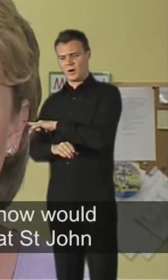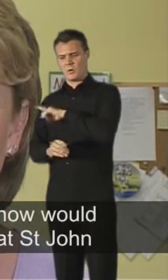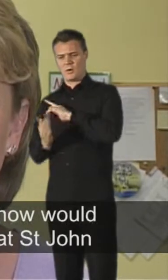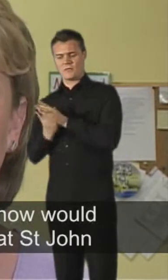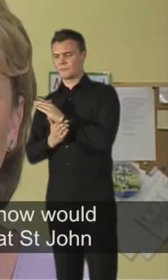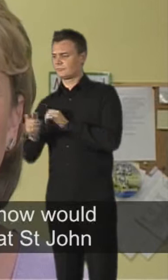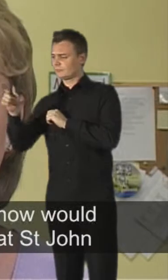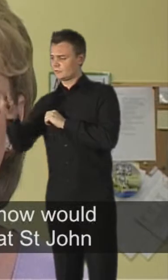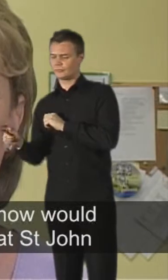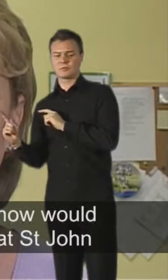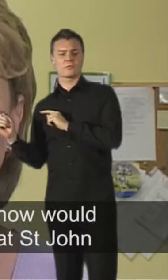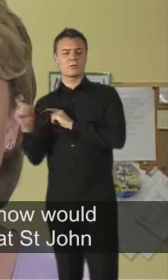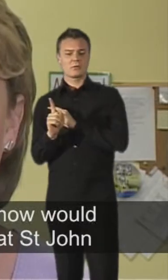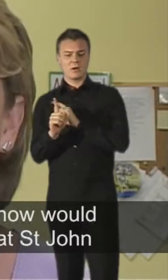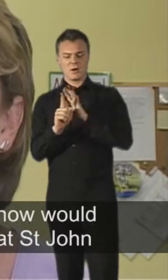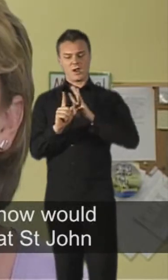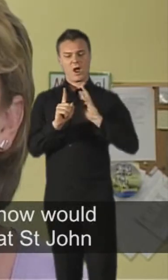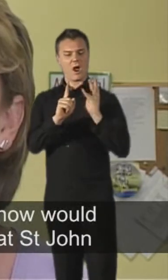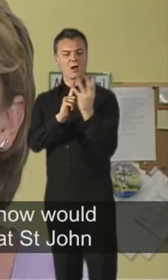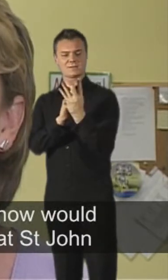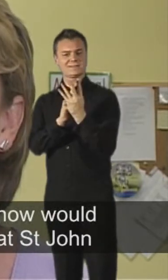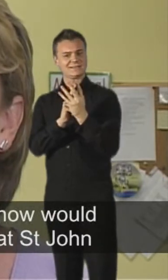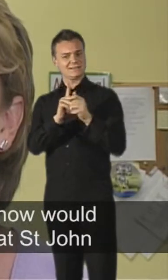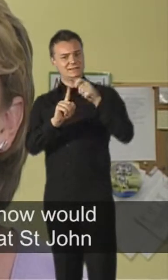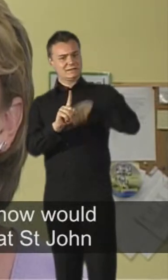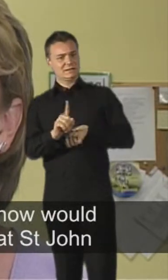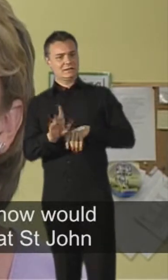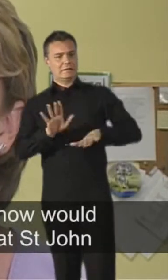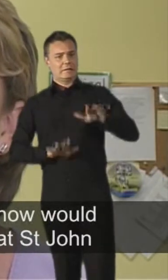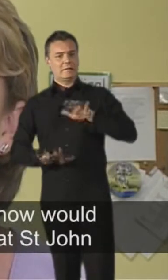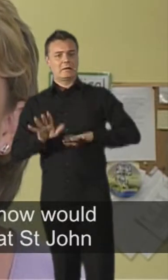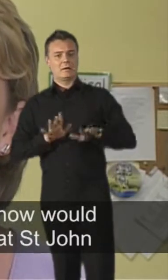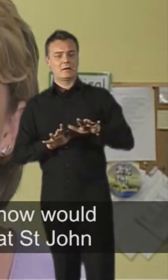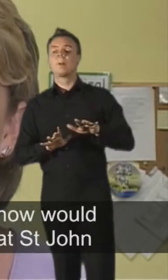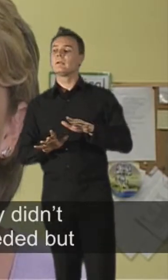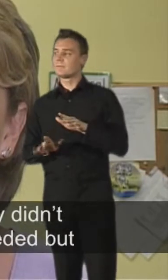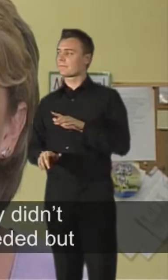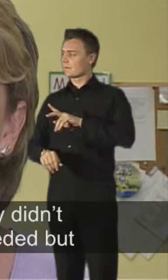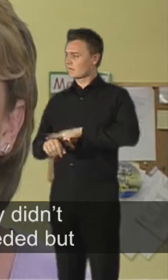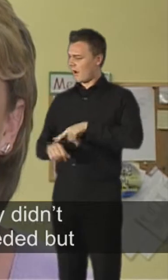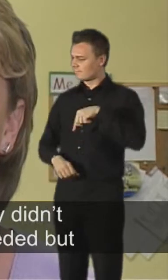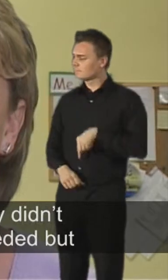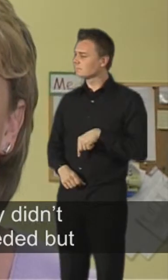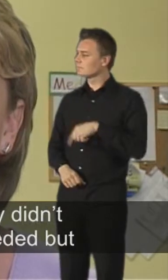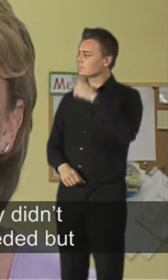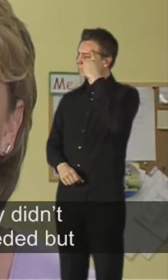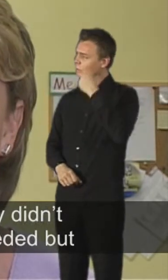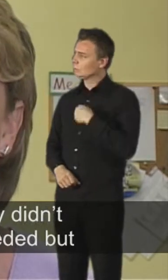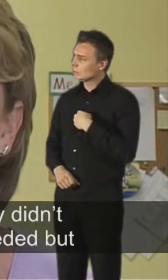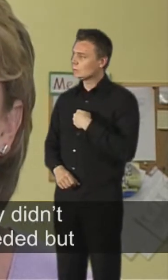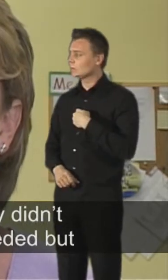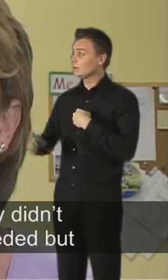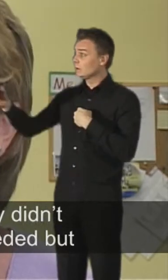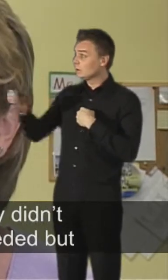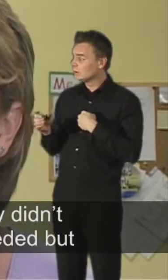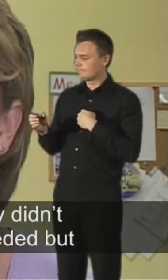size classes and how would their children cope, whilst the staff at St John Vianney's would be worried that they didn't have